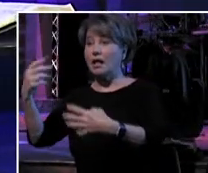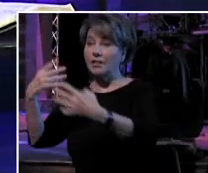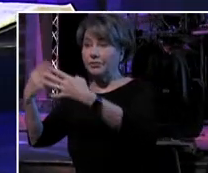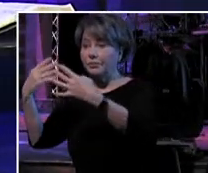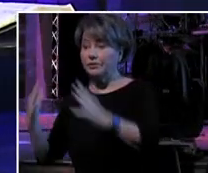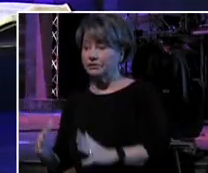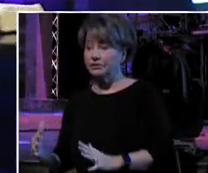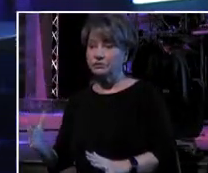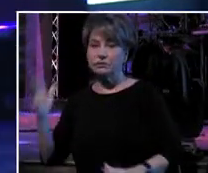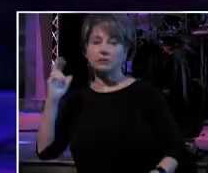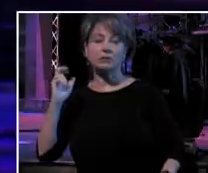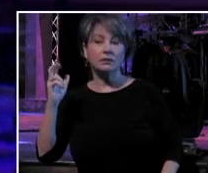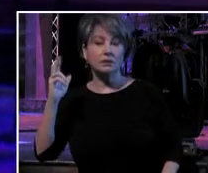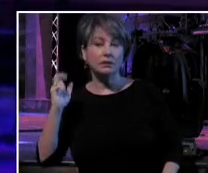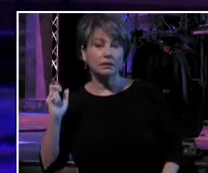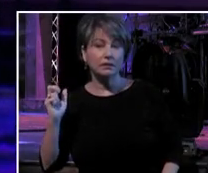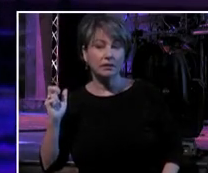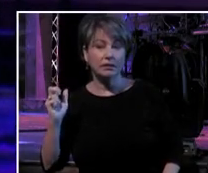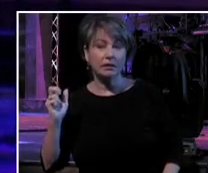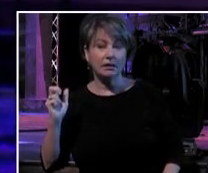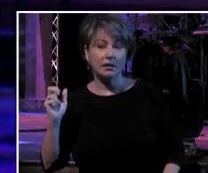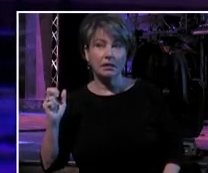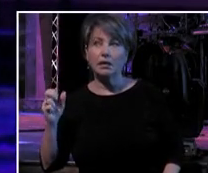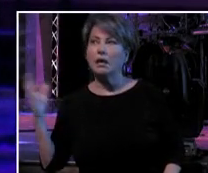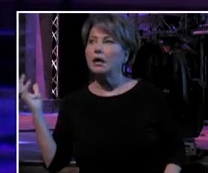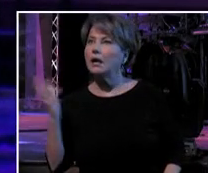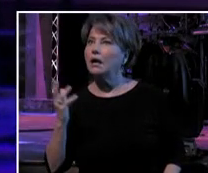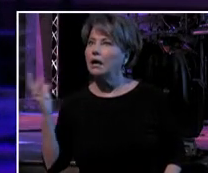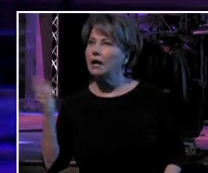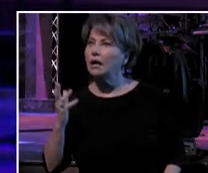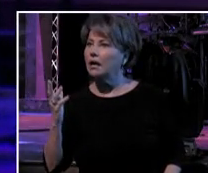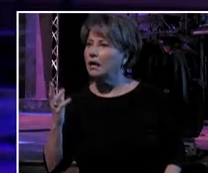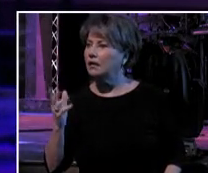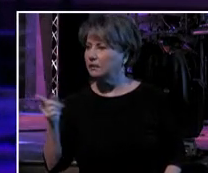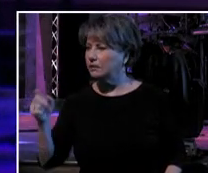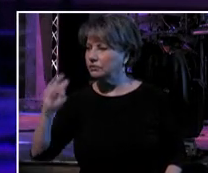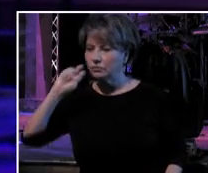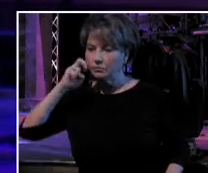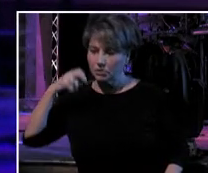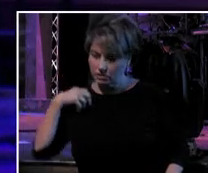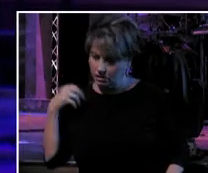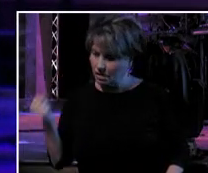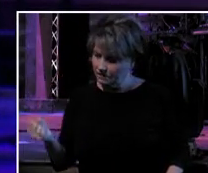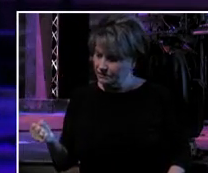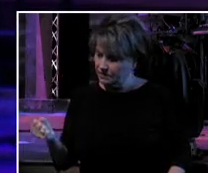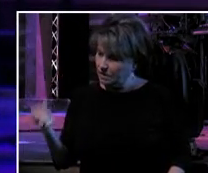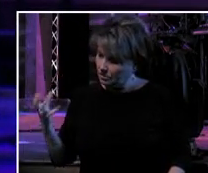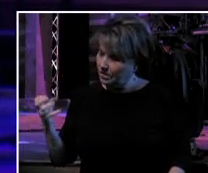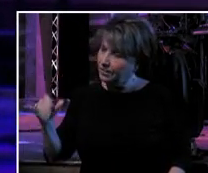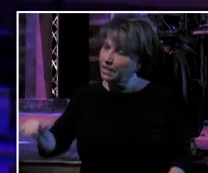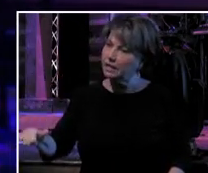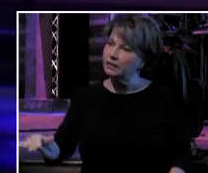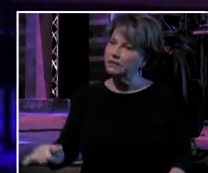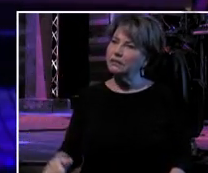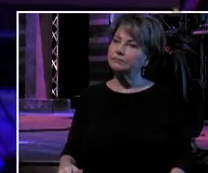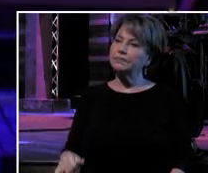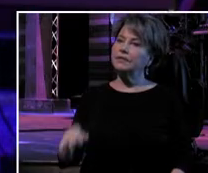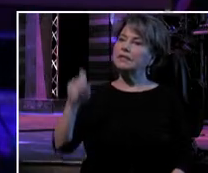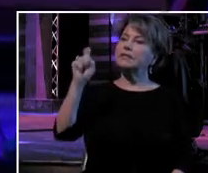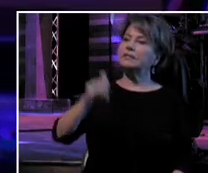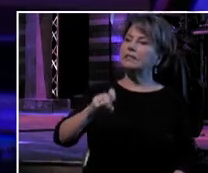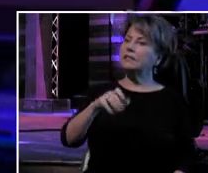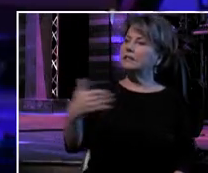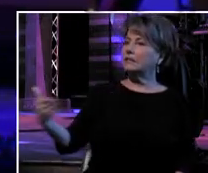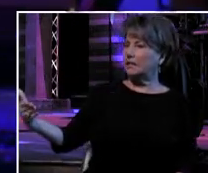the gospel, actually it was right in line with what God had for him. And this has to do with what we view about suffering. This